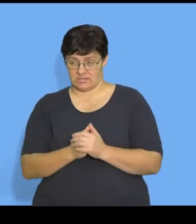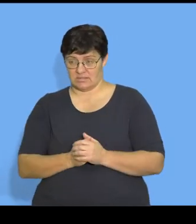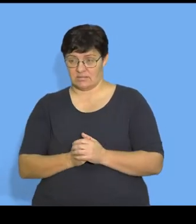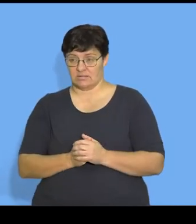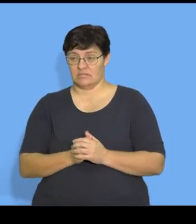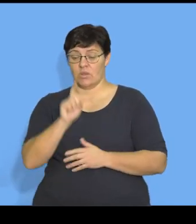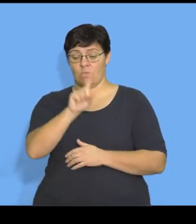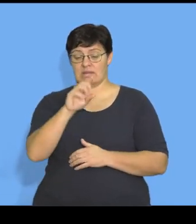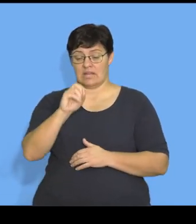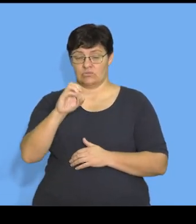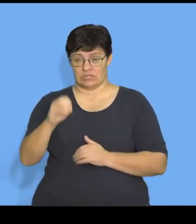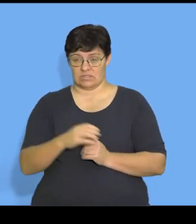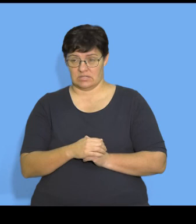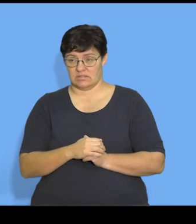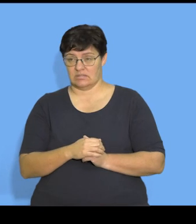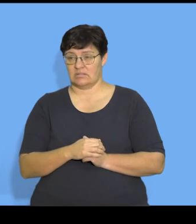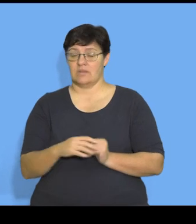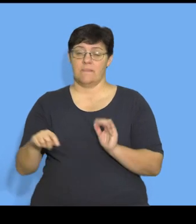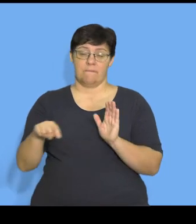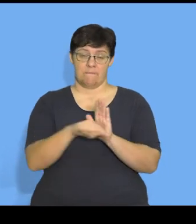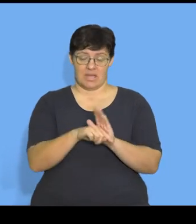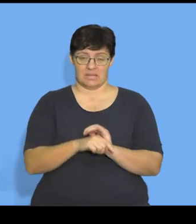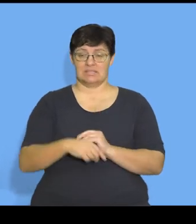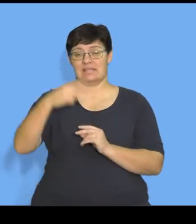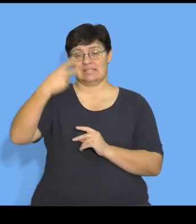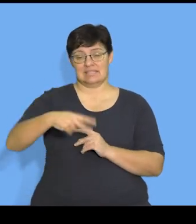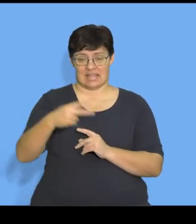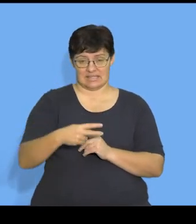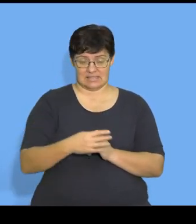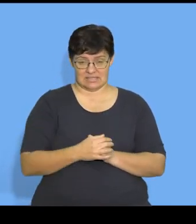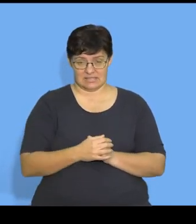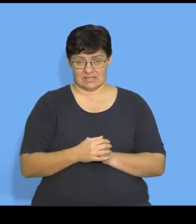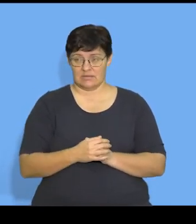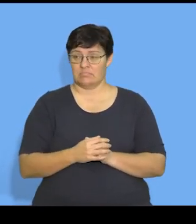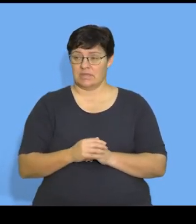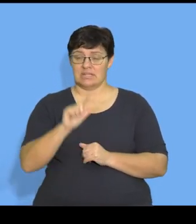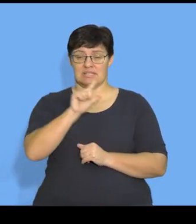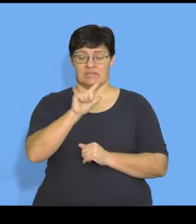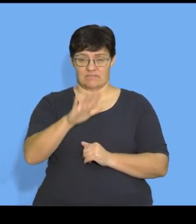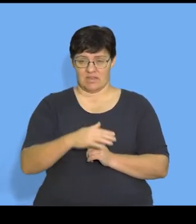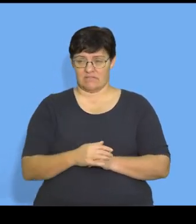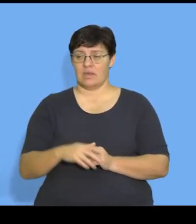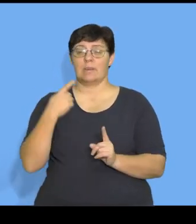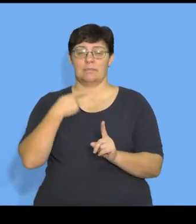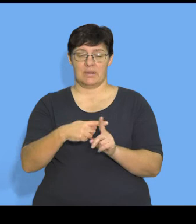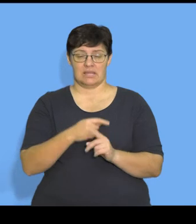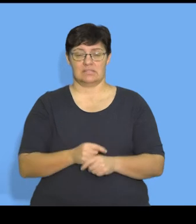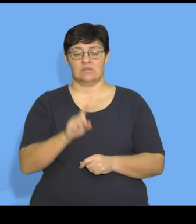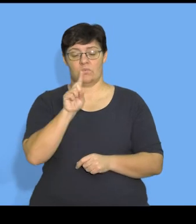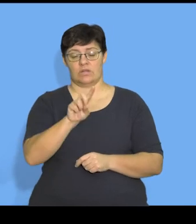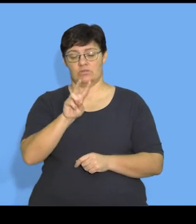100, minus her second distance, which was 75, plus